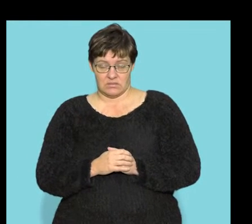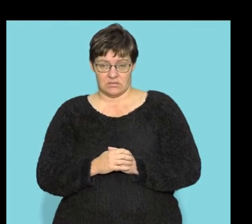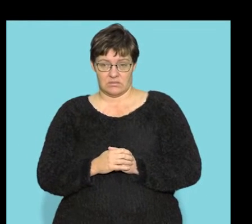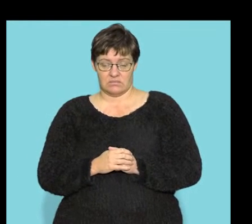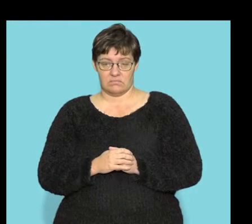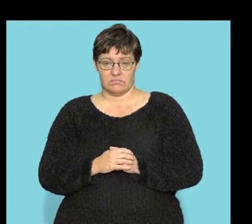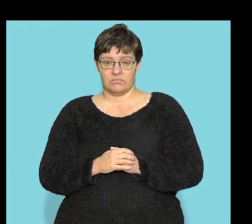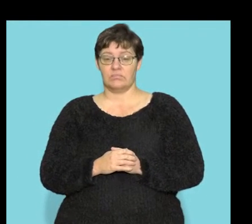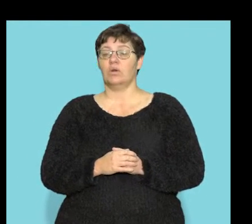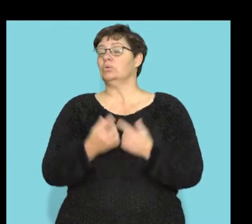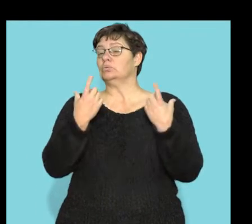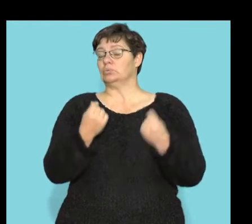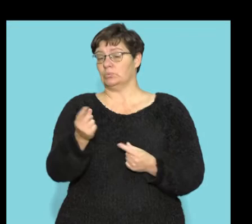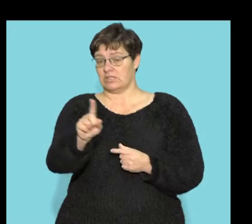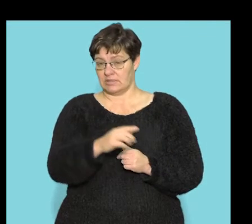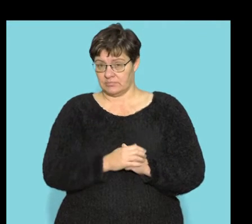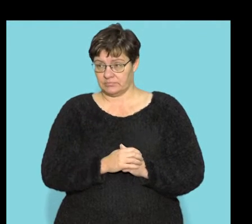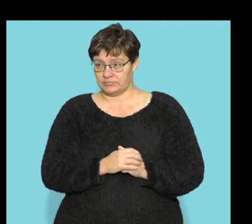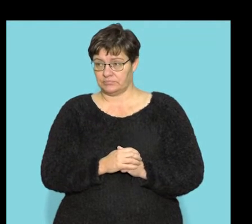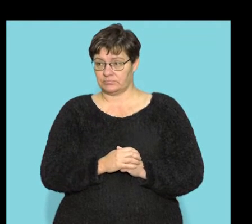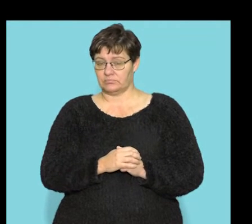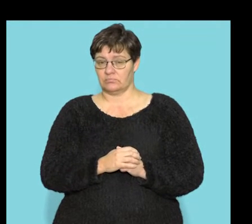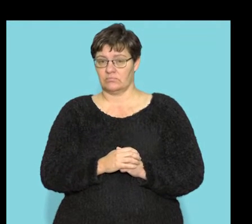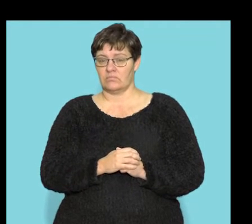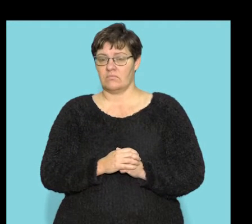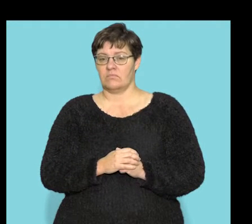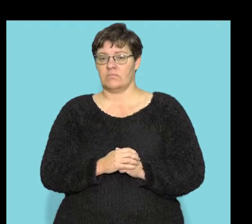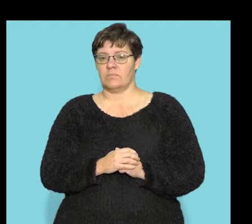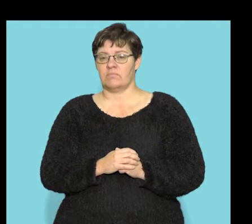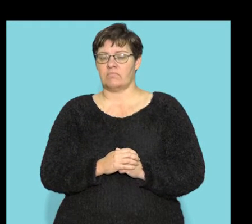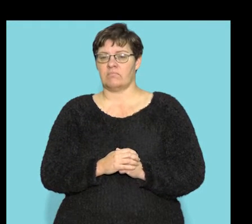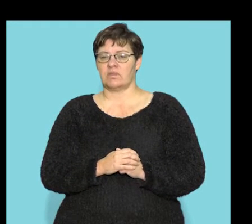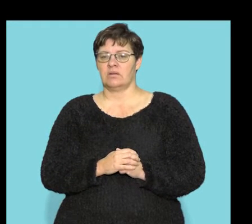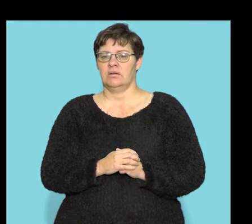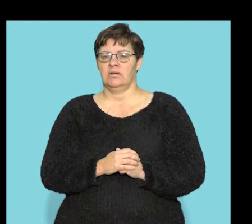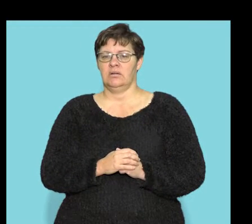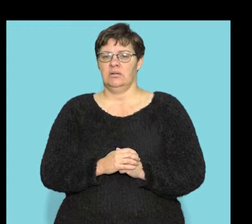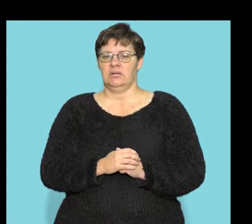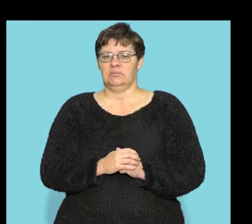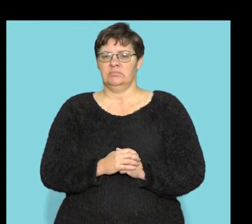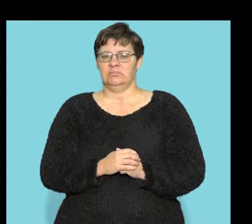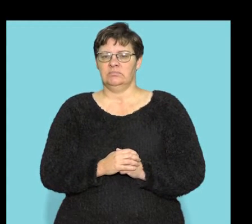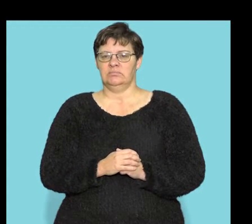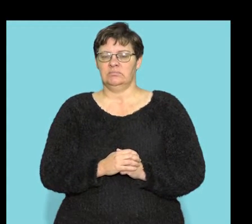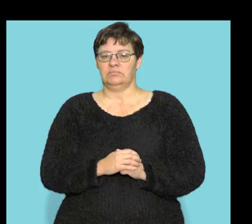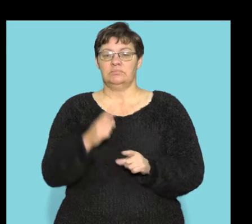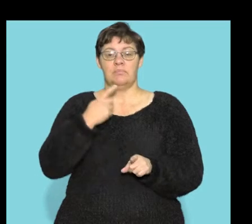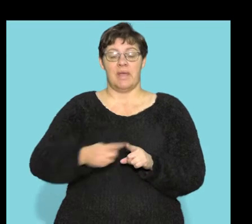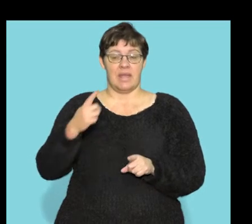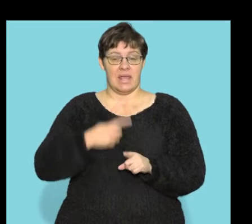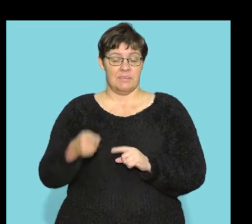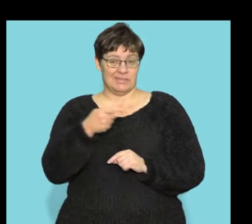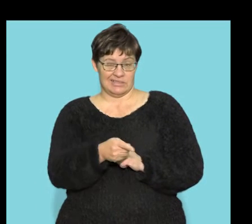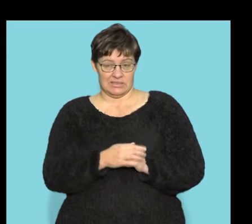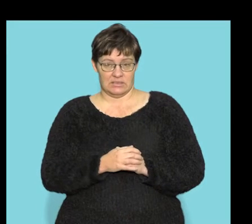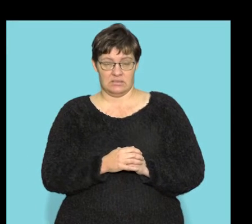now do. Watch this here. We're going to take the figure of the payment. Where's the payment?